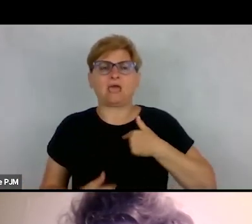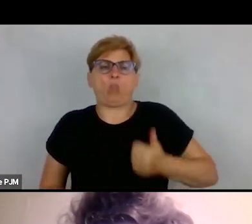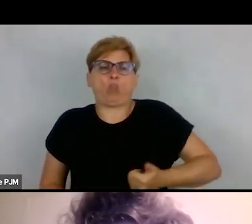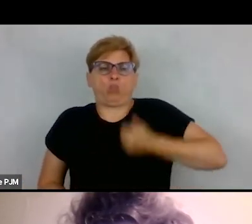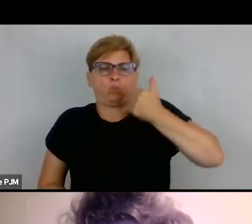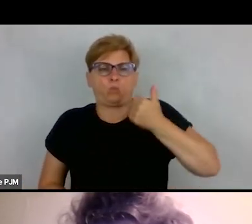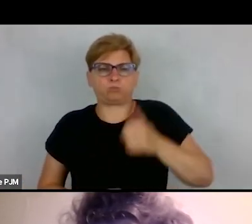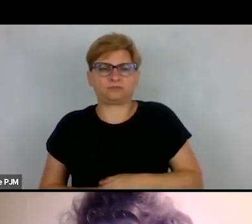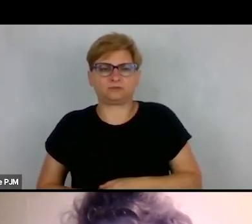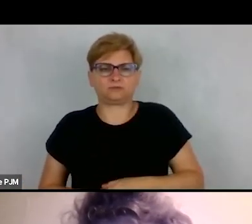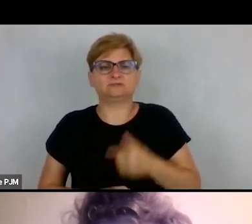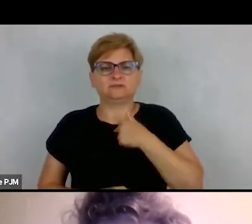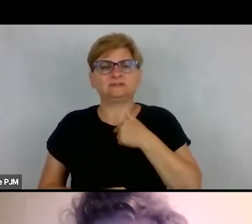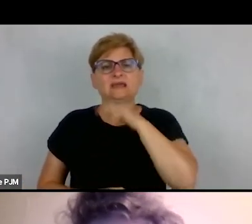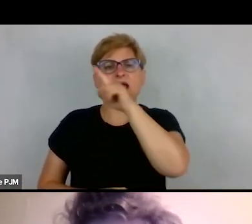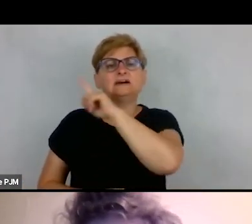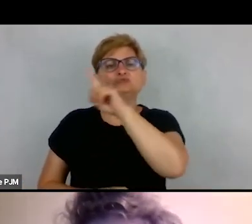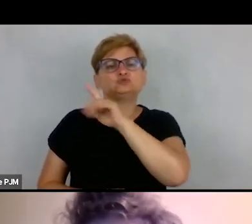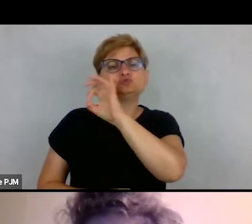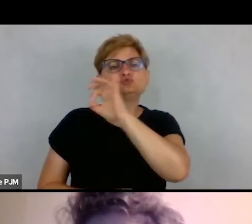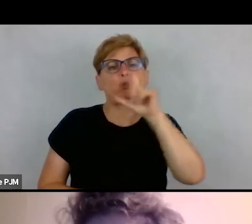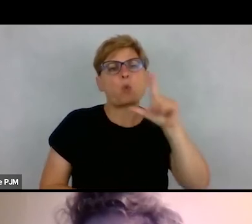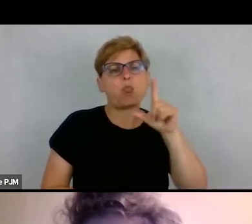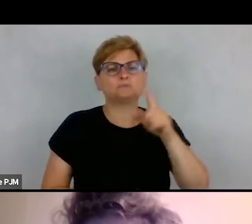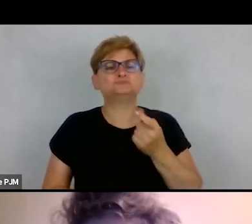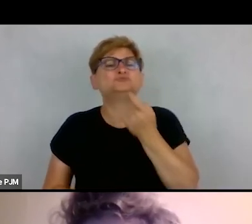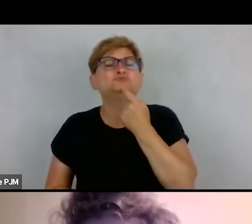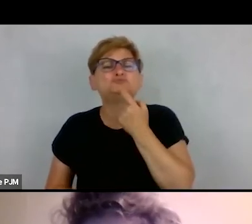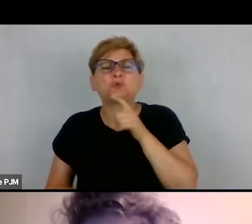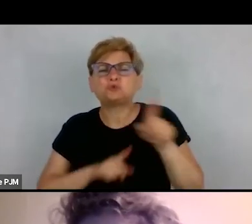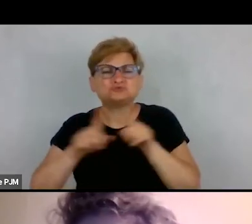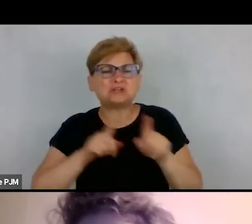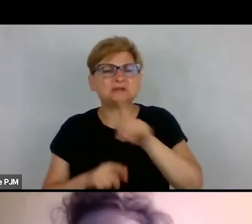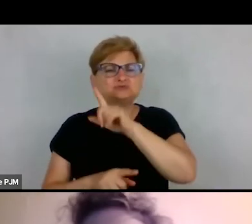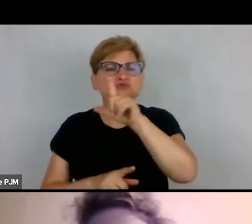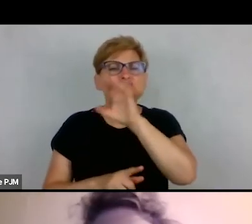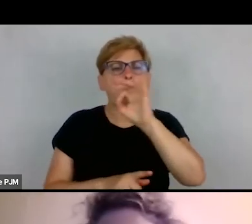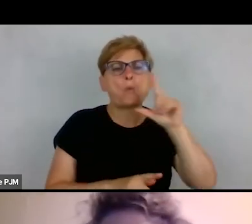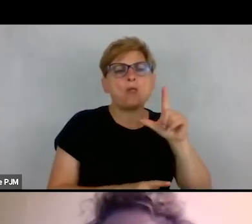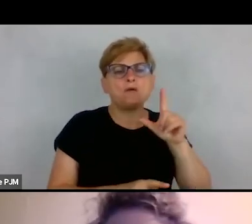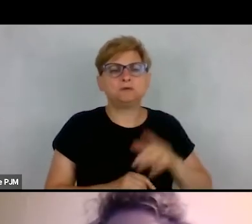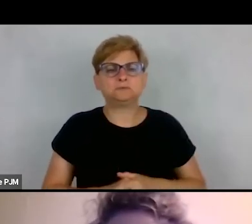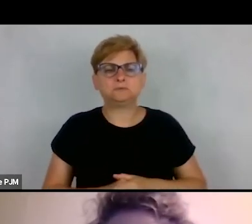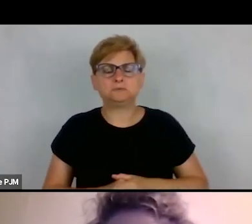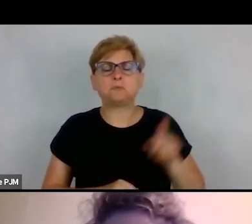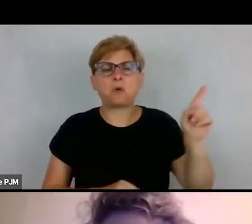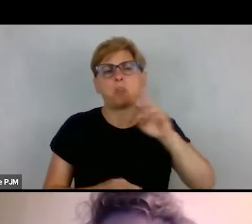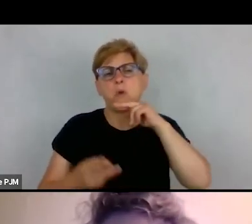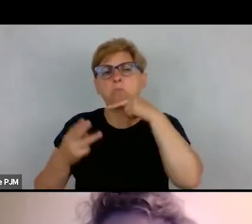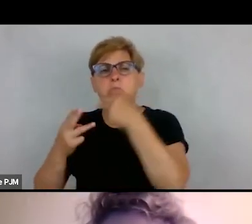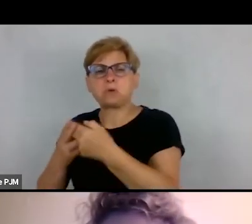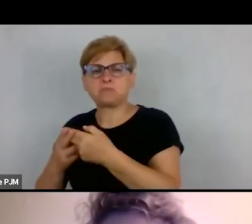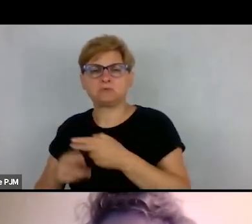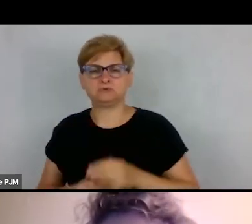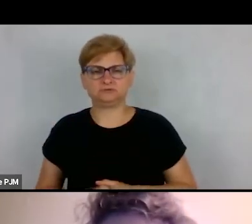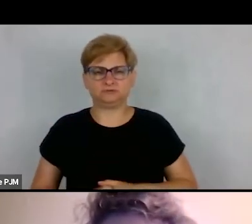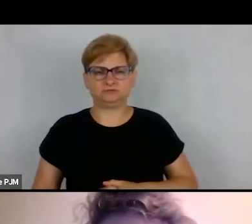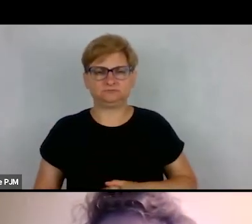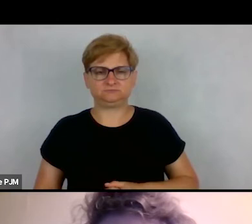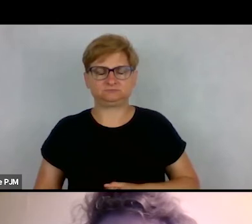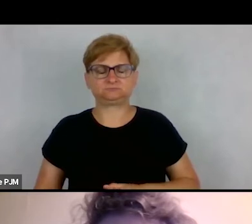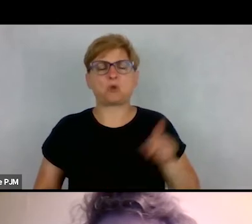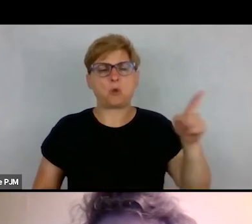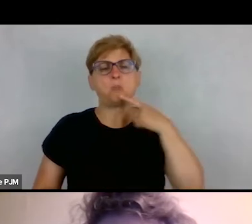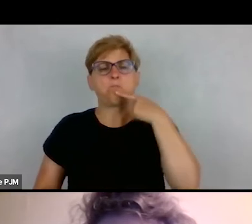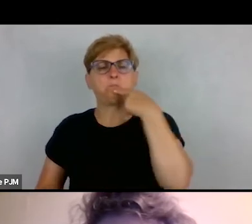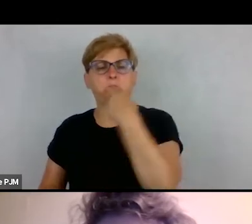my cultural identity that is at odds with some of the things you're saying. And then, you know, later he was like, look, you know, I'm going to have to challenge